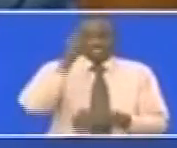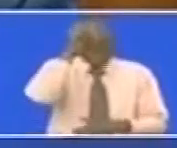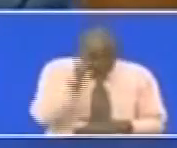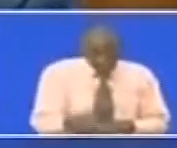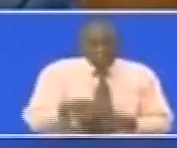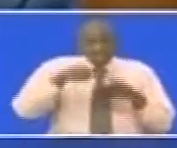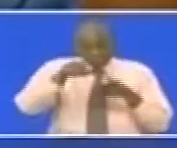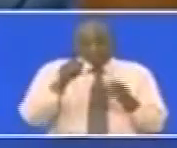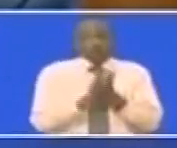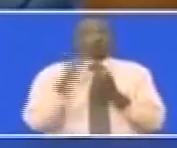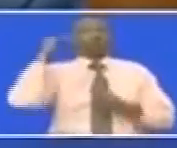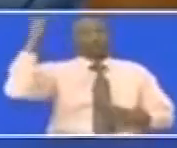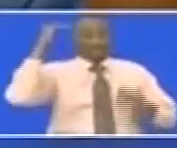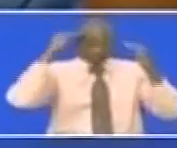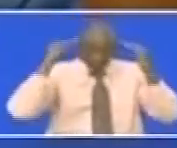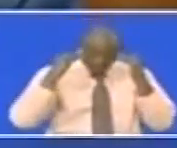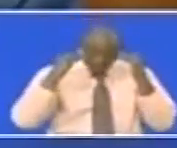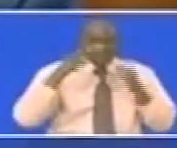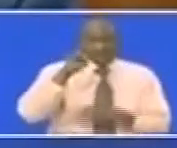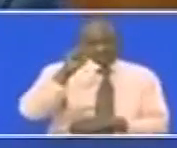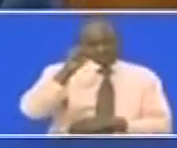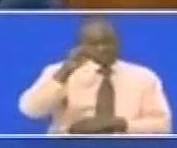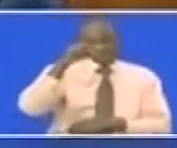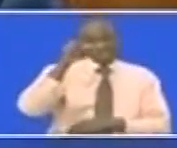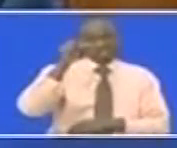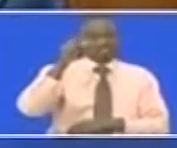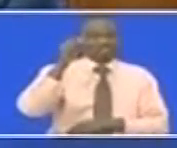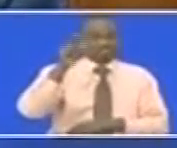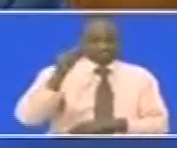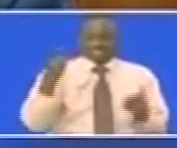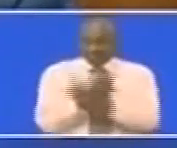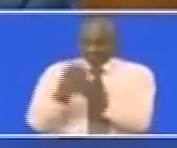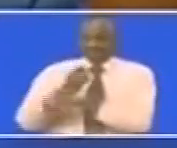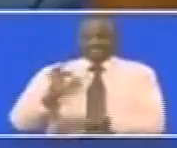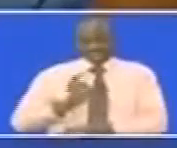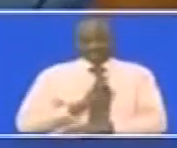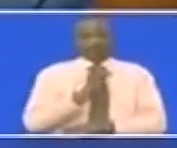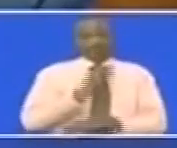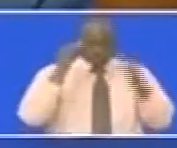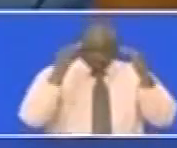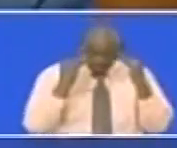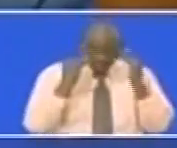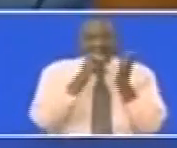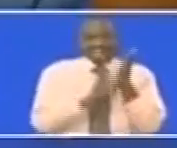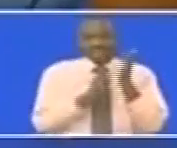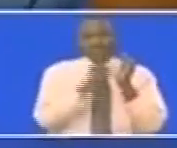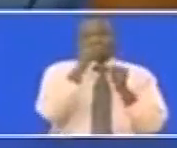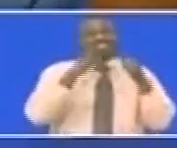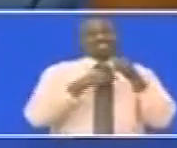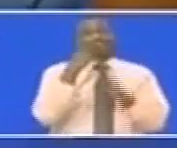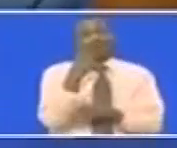the superior courts, the magistrates and other judicial officers and staff, Article